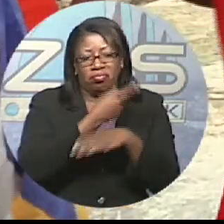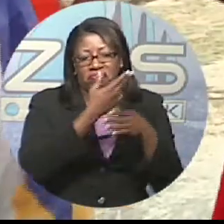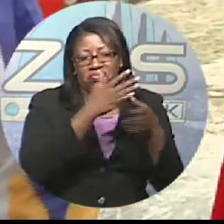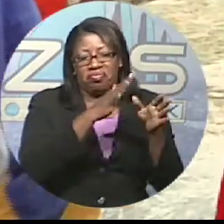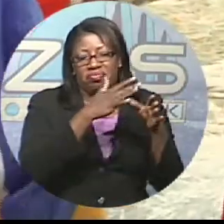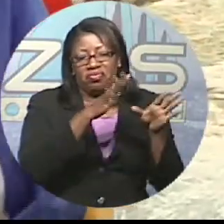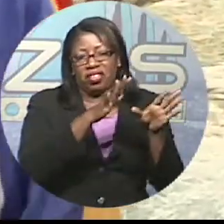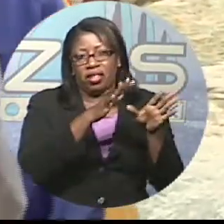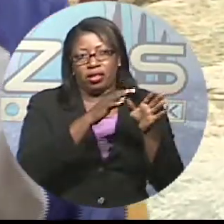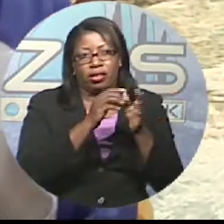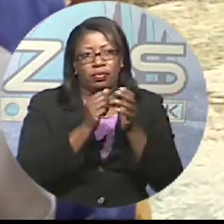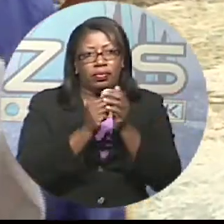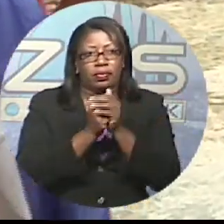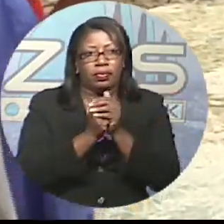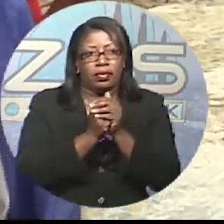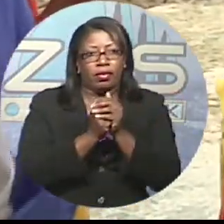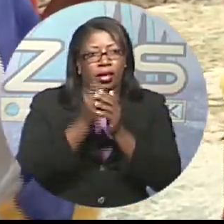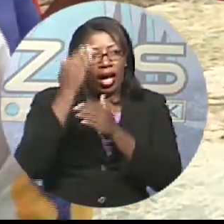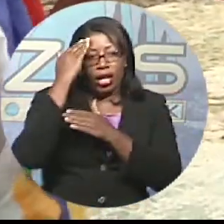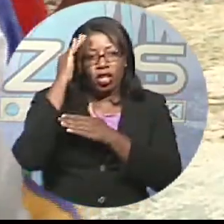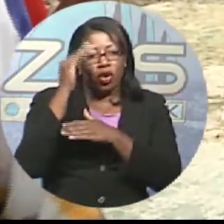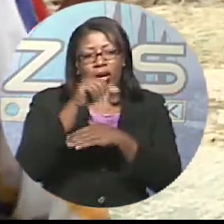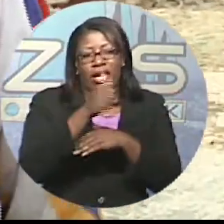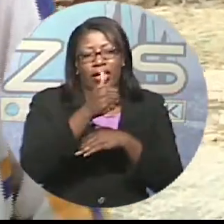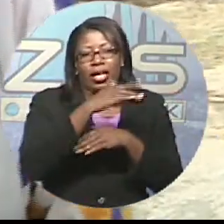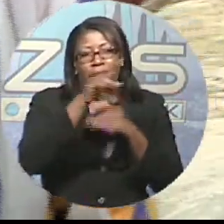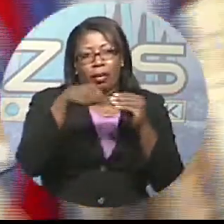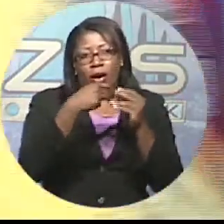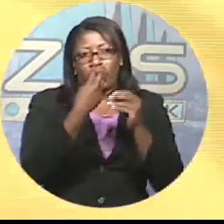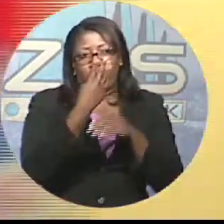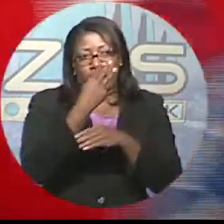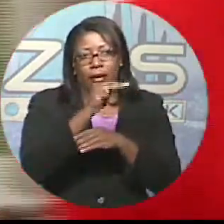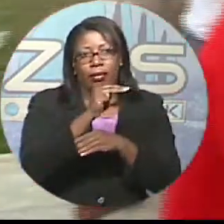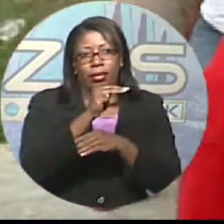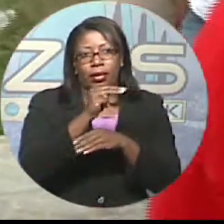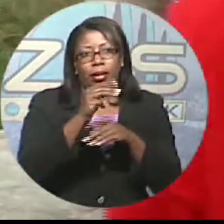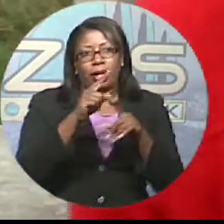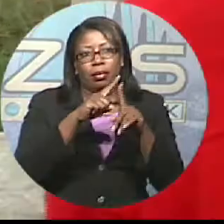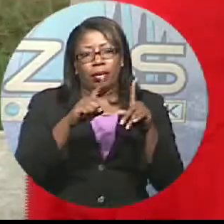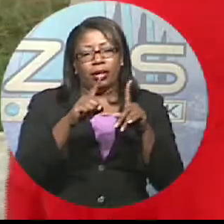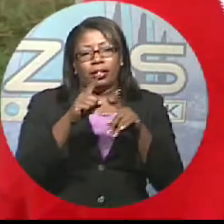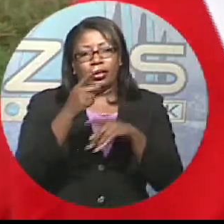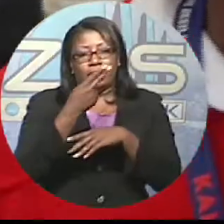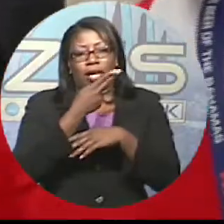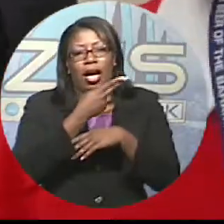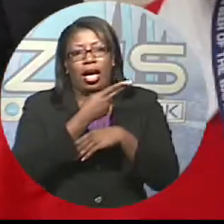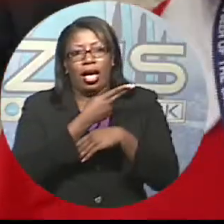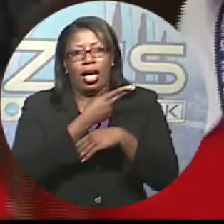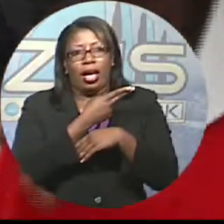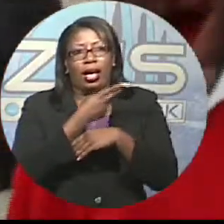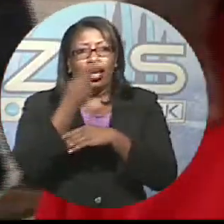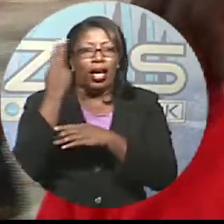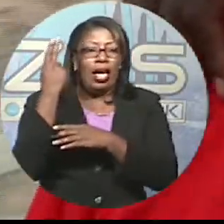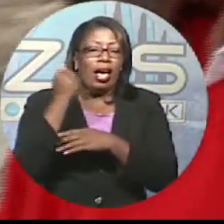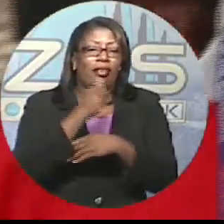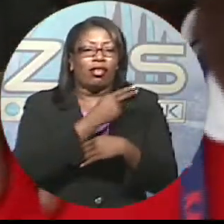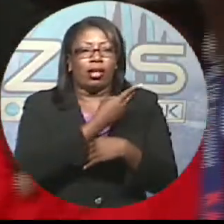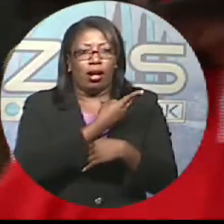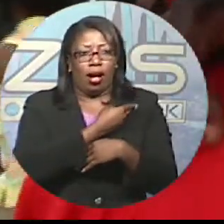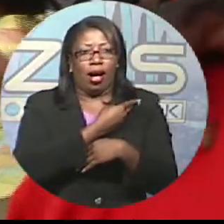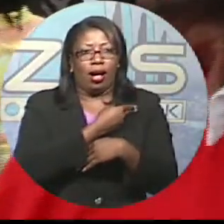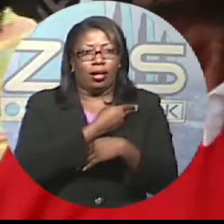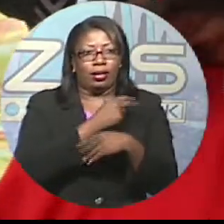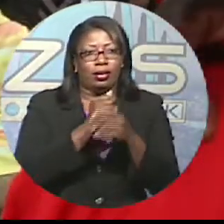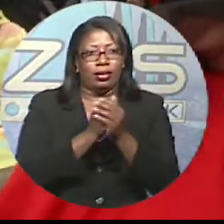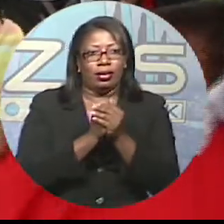man. I don't know anything but him, but Everett Hart, we got to get Everett back. I can't say nothing bad. This